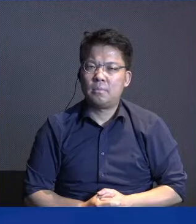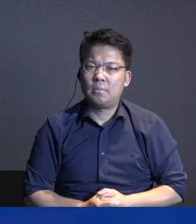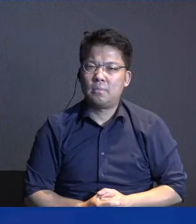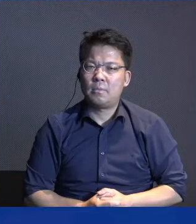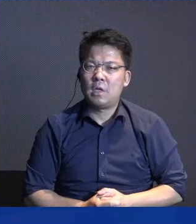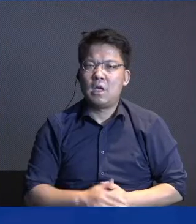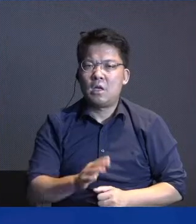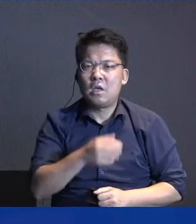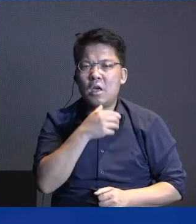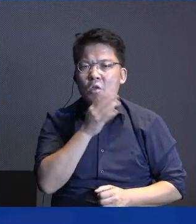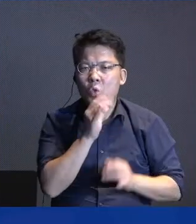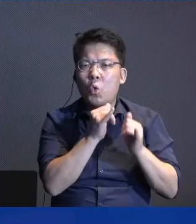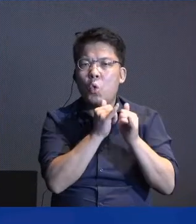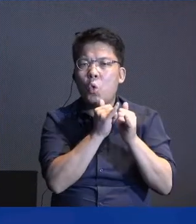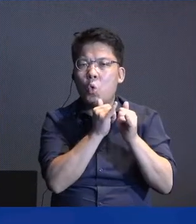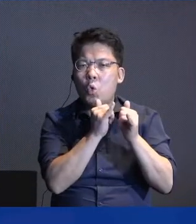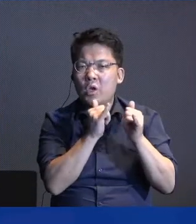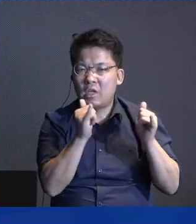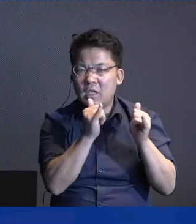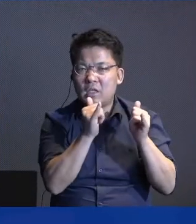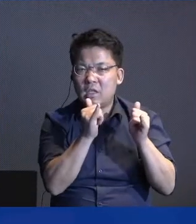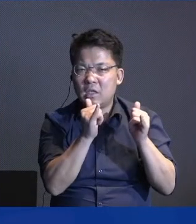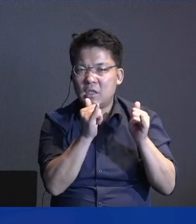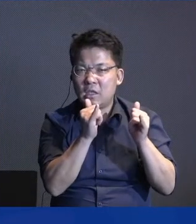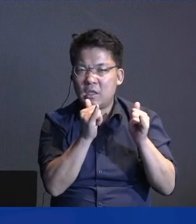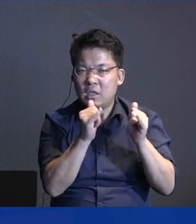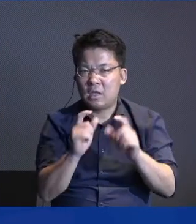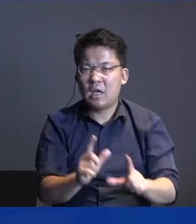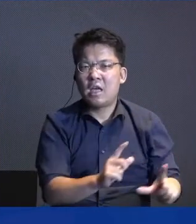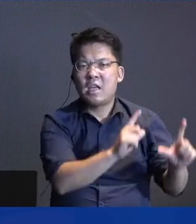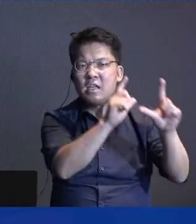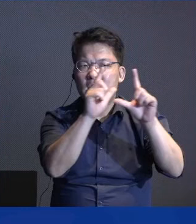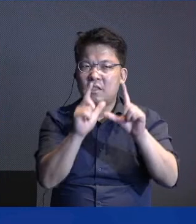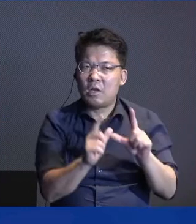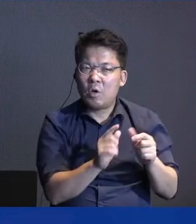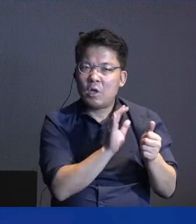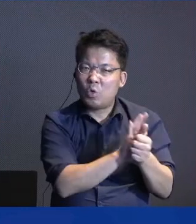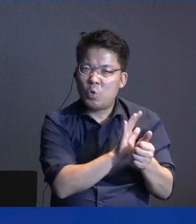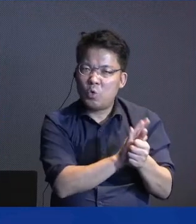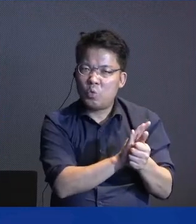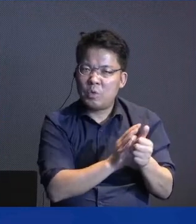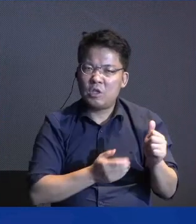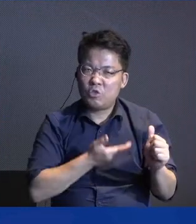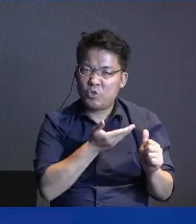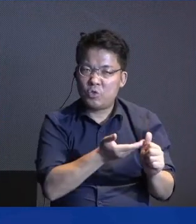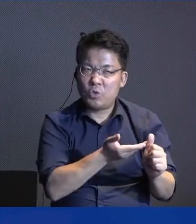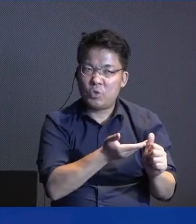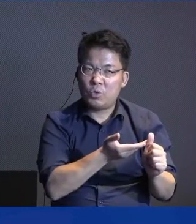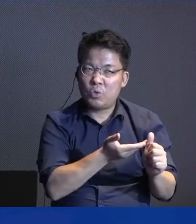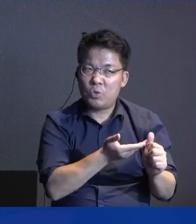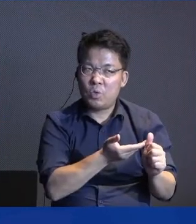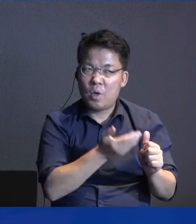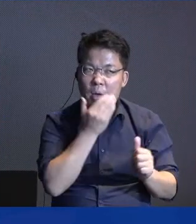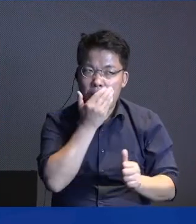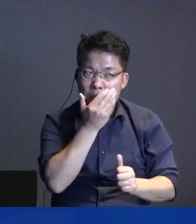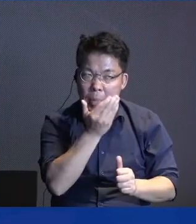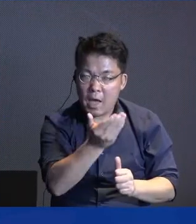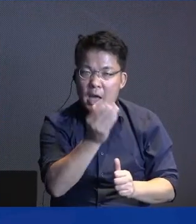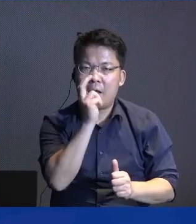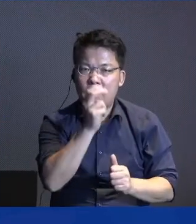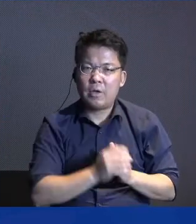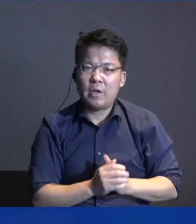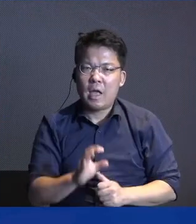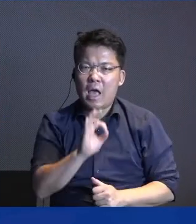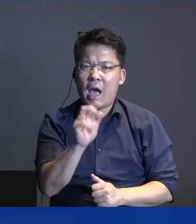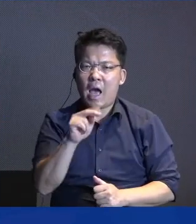challenges. So I thank ASEM Global Aging Center for allowing me to share